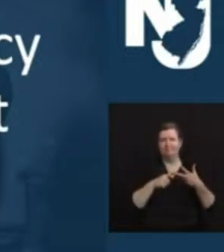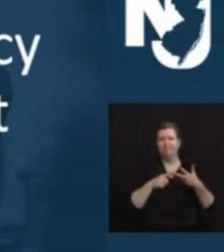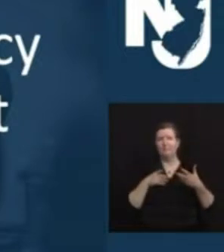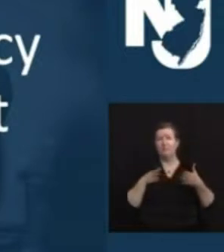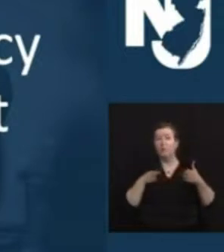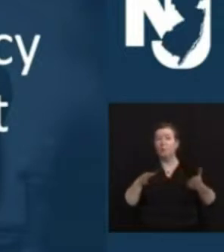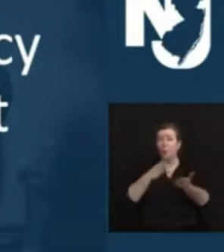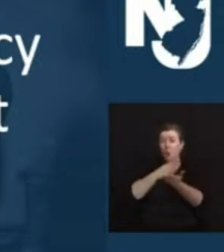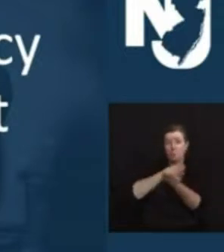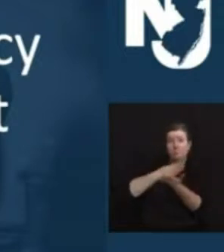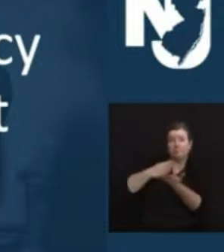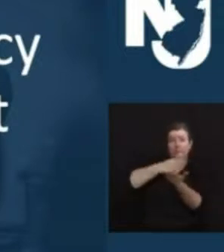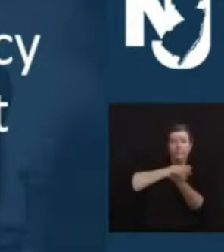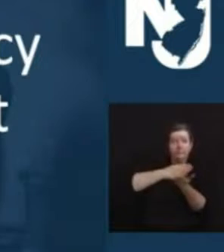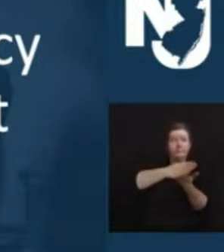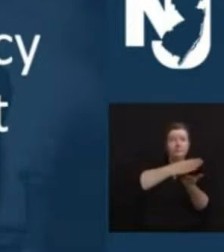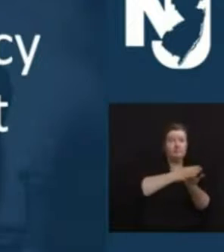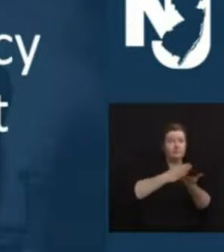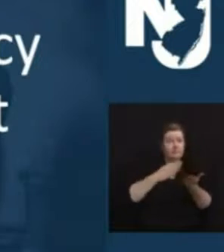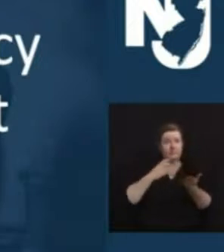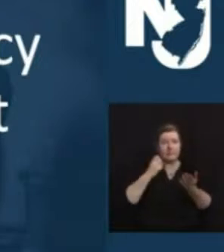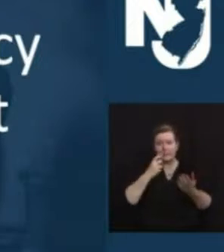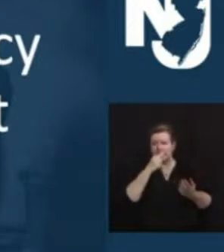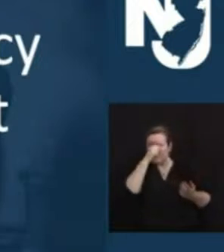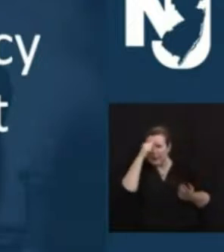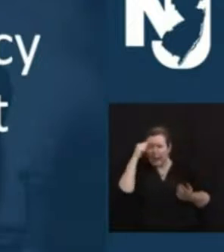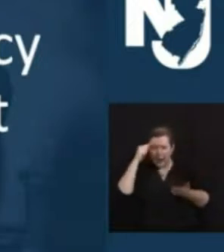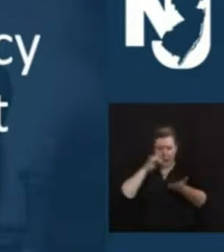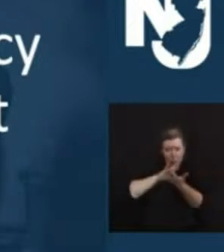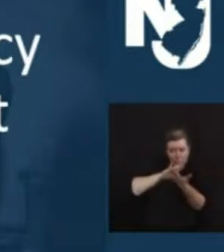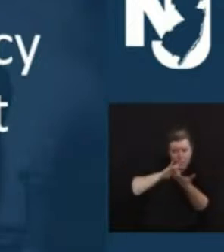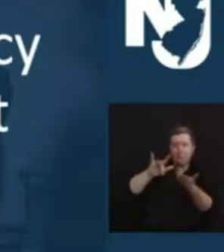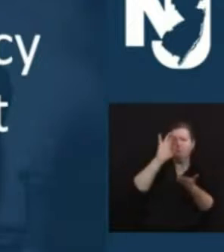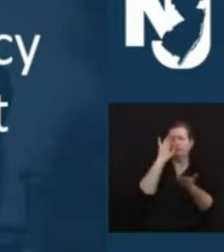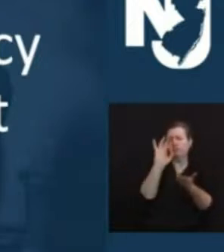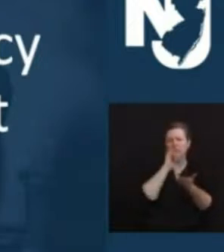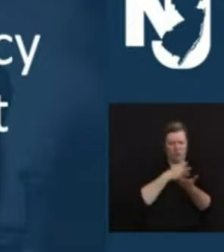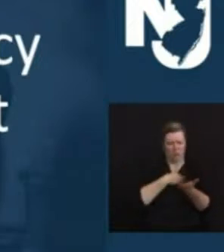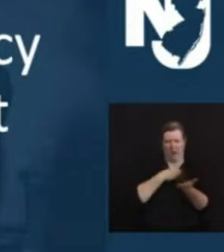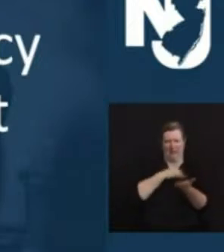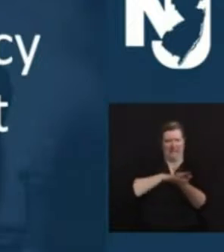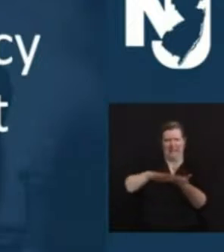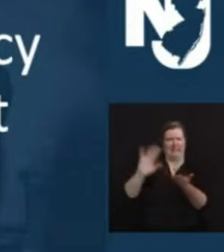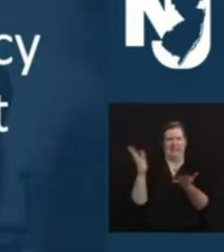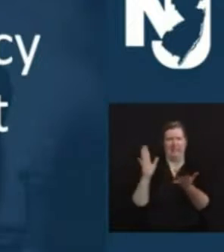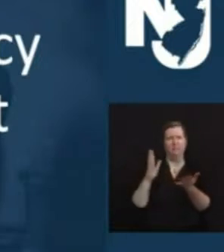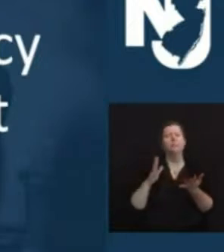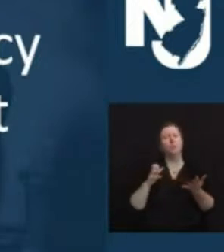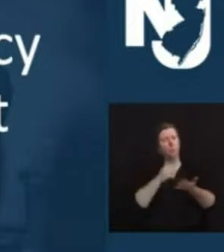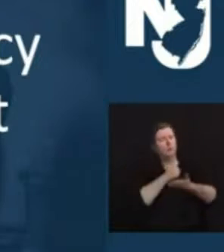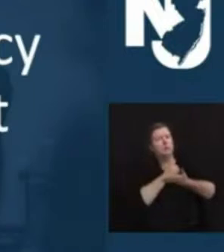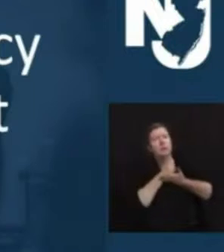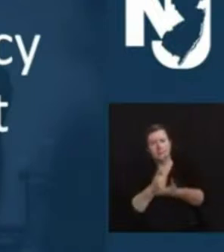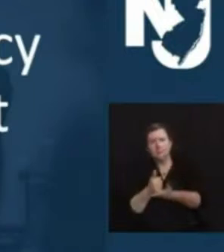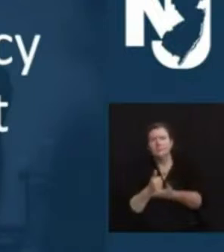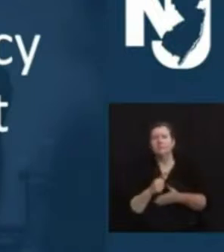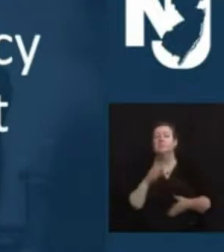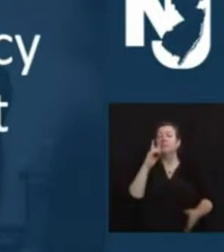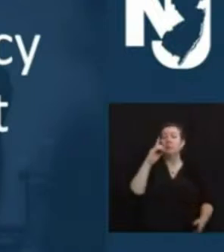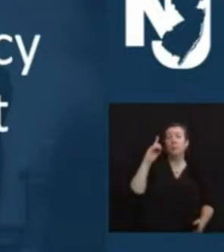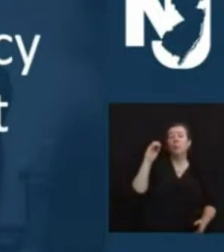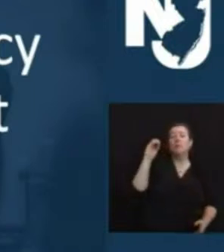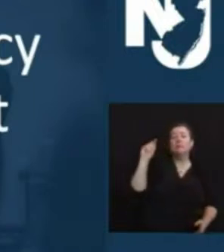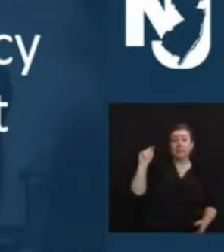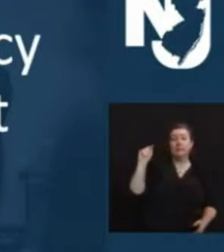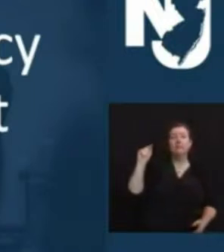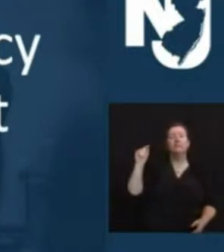remarkable effort by a whole thousands of people. A DOT had 4,000 pieces of equipment on the road for a